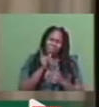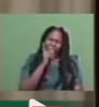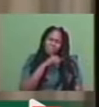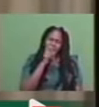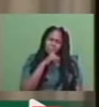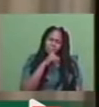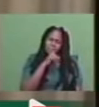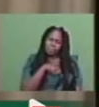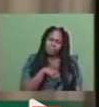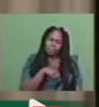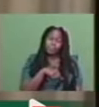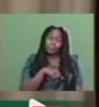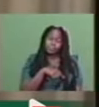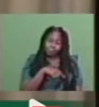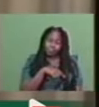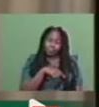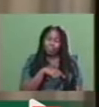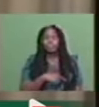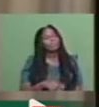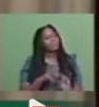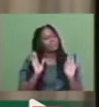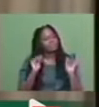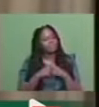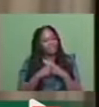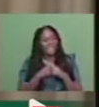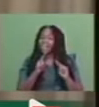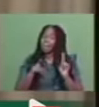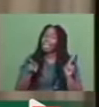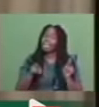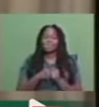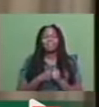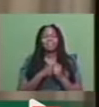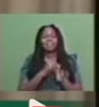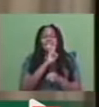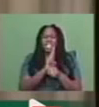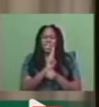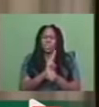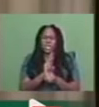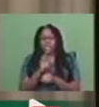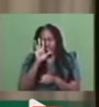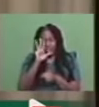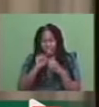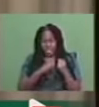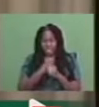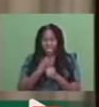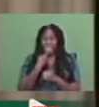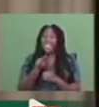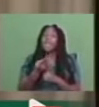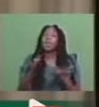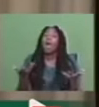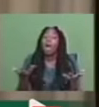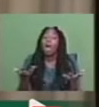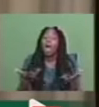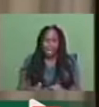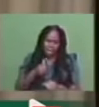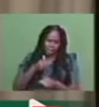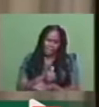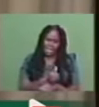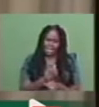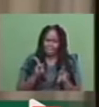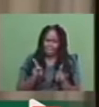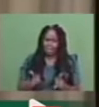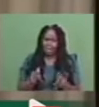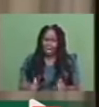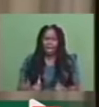Having used the blame Kamla rhetoric for 5 years, government has now adopted blame COVID as a mask for the